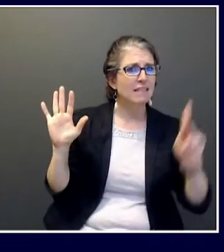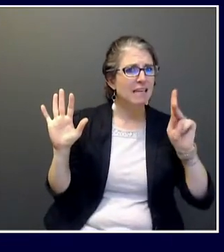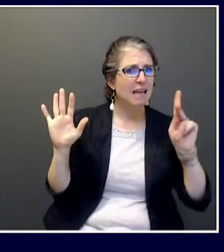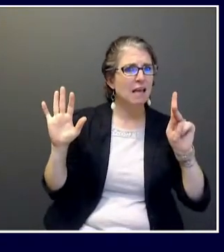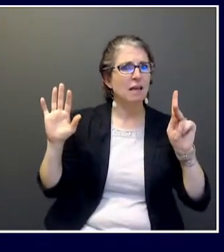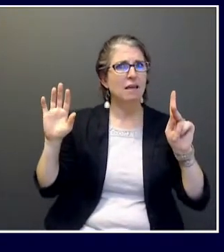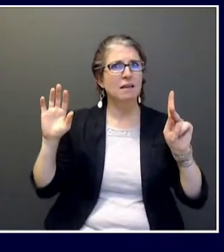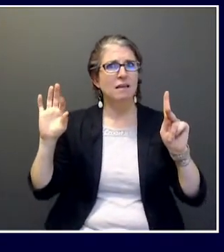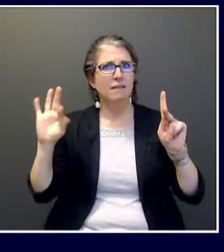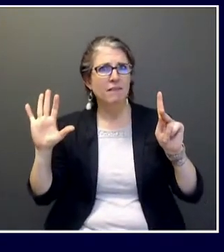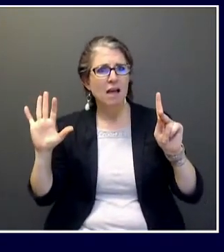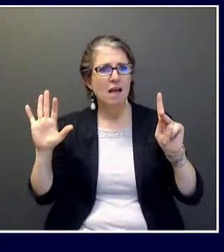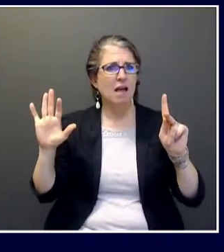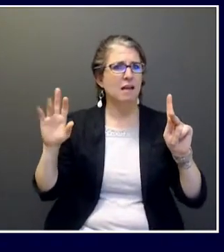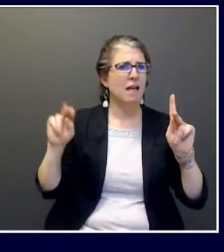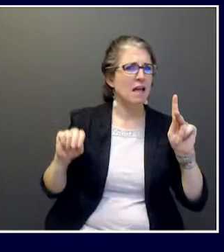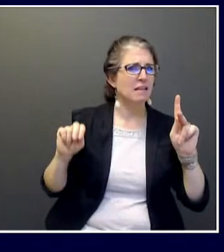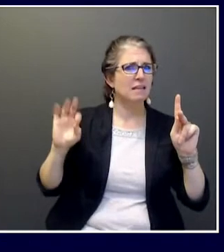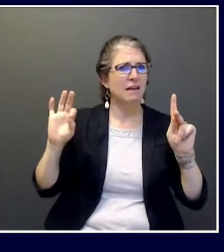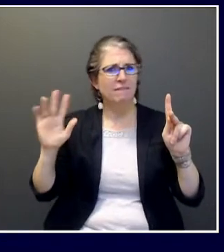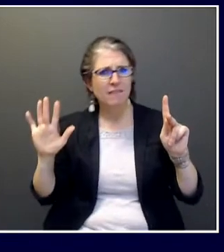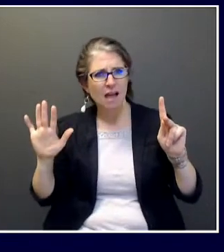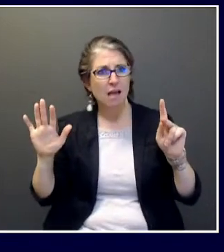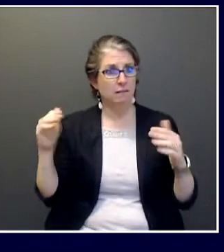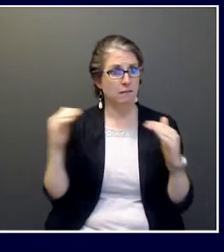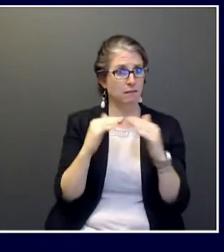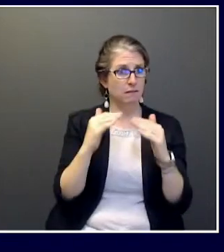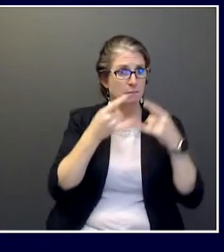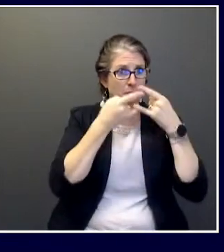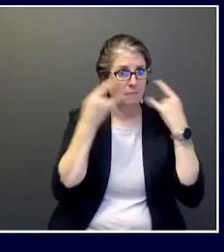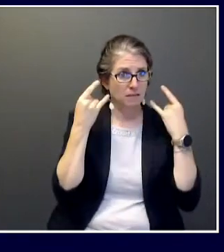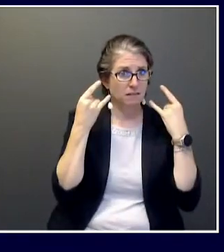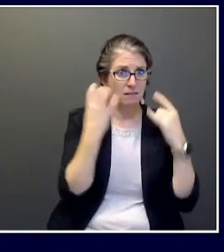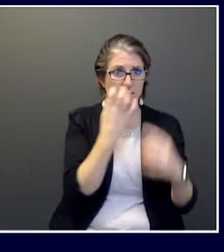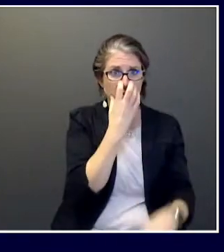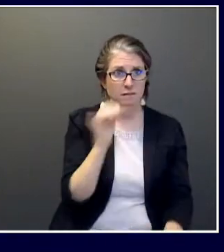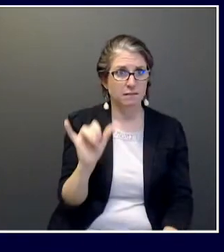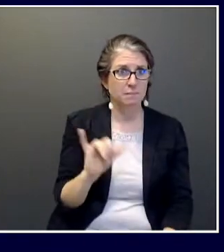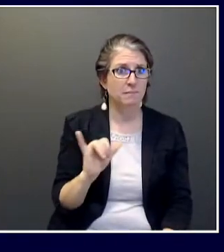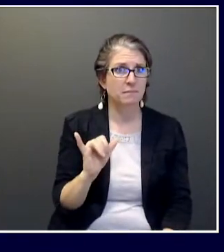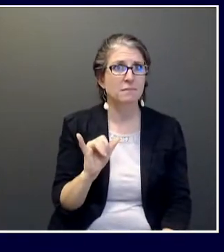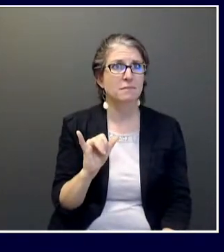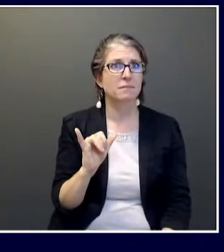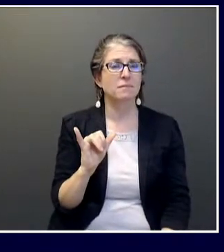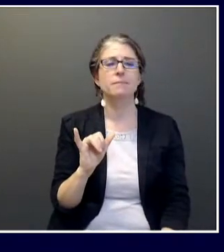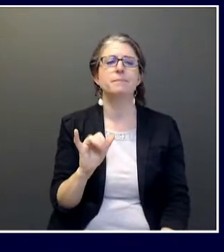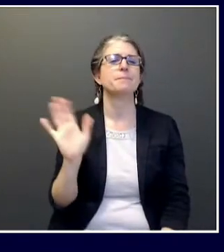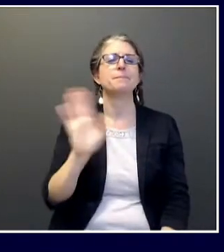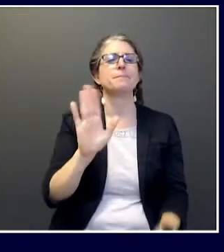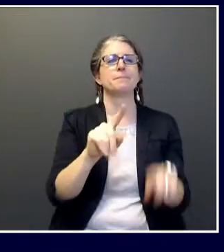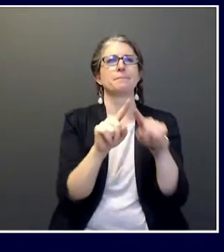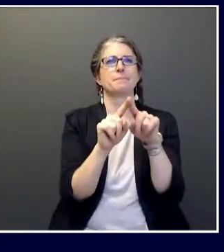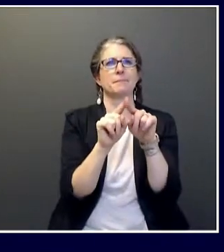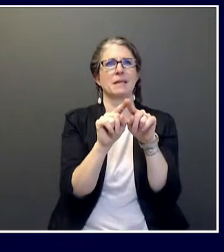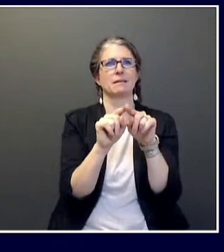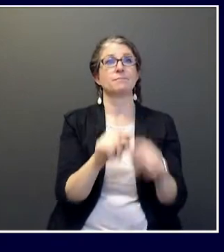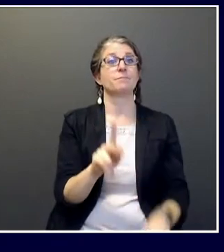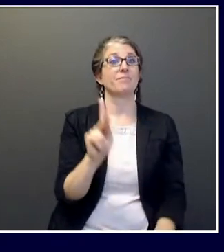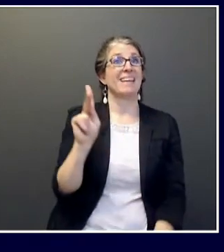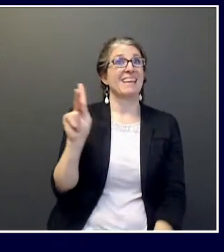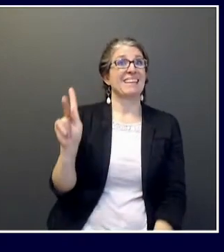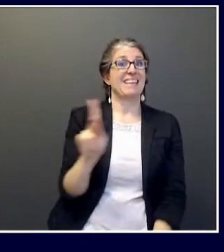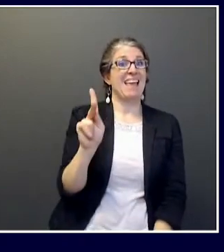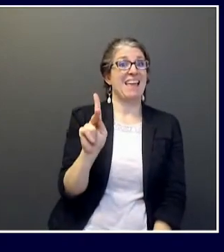Well, yes, and that has to do with the manner in which people wear the KN95 masks or N95. To really